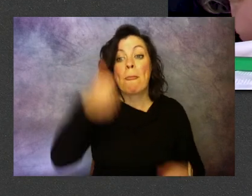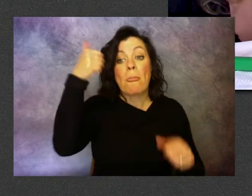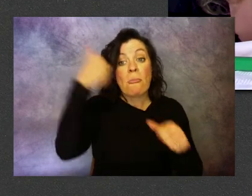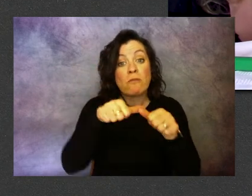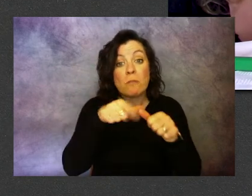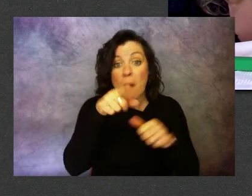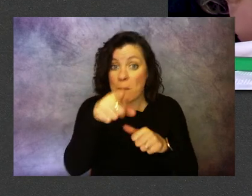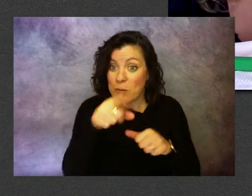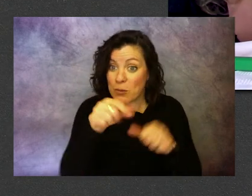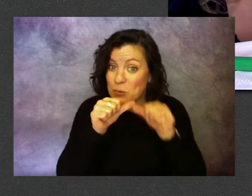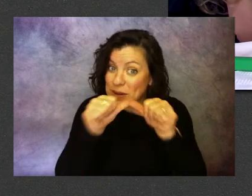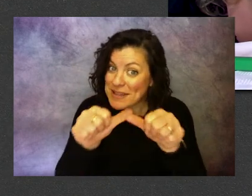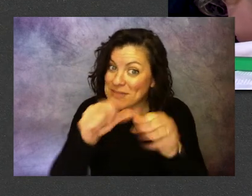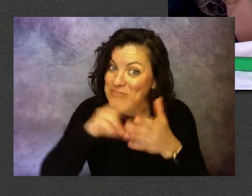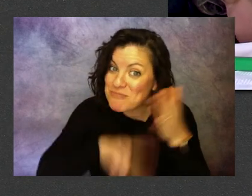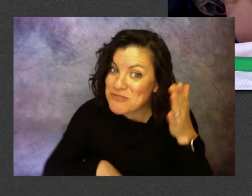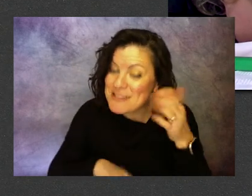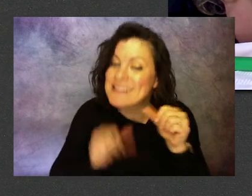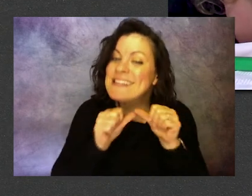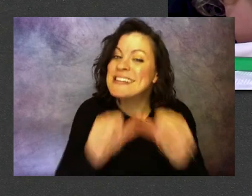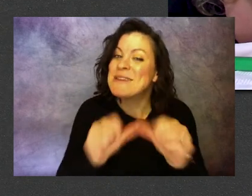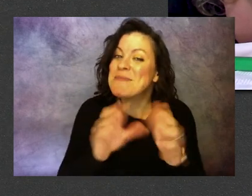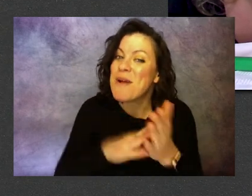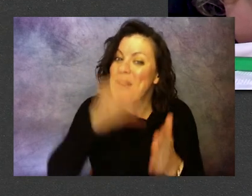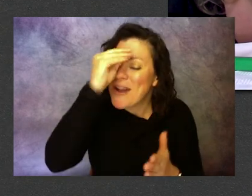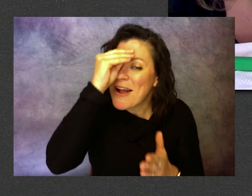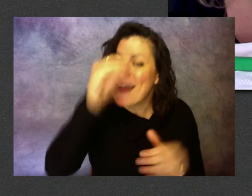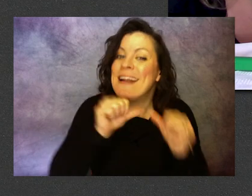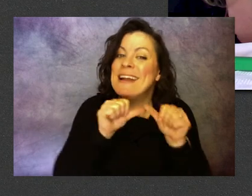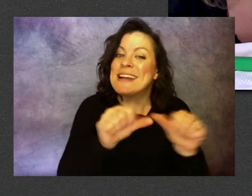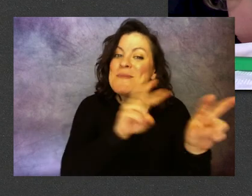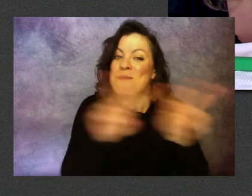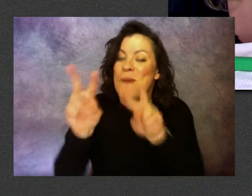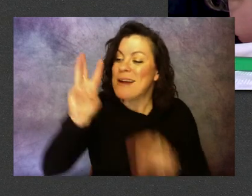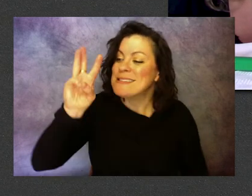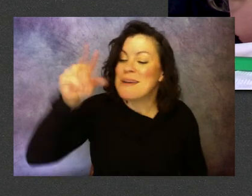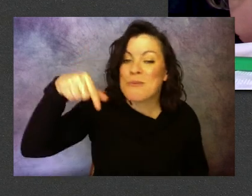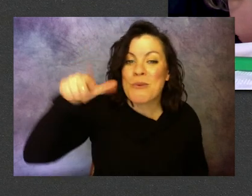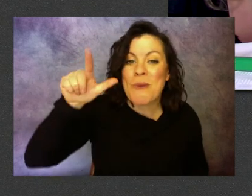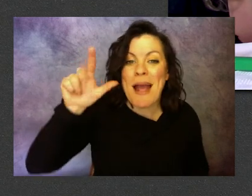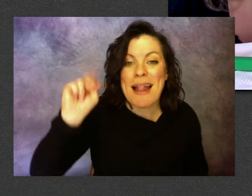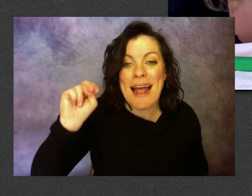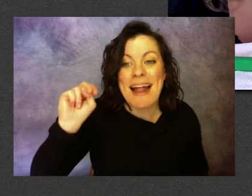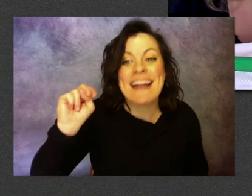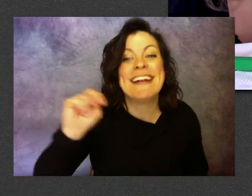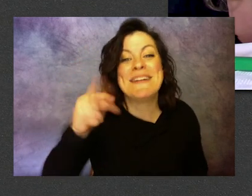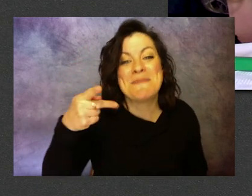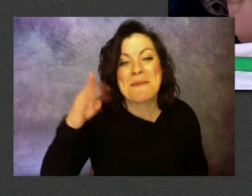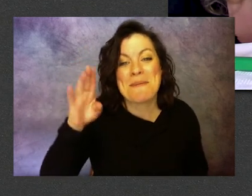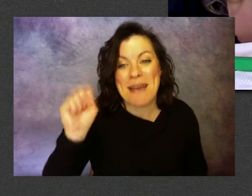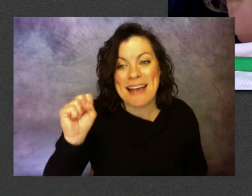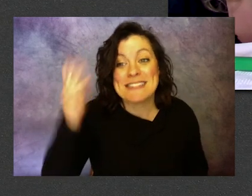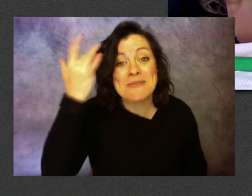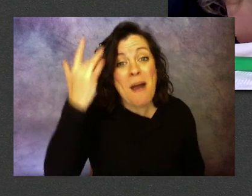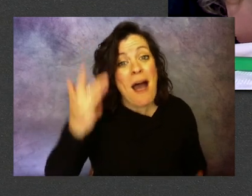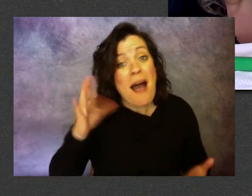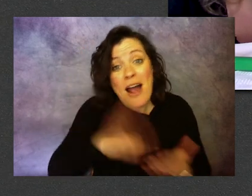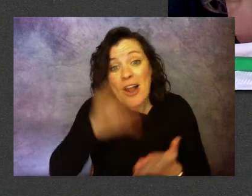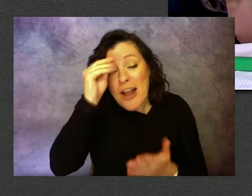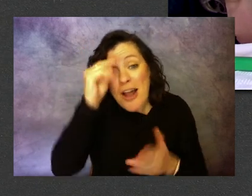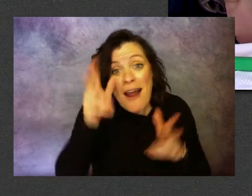keep reading, keep learning, and keep watching WQLN PBS, where learning